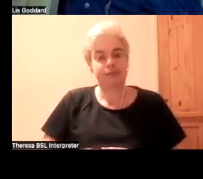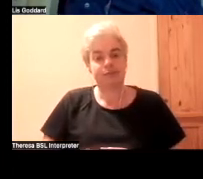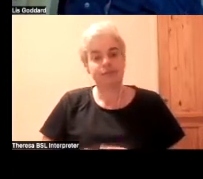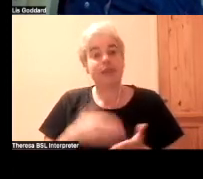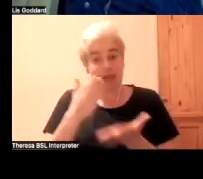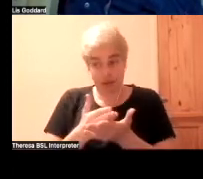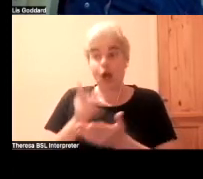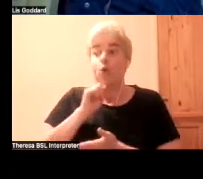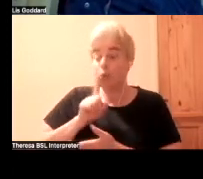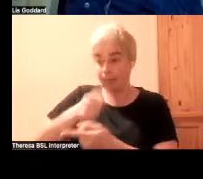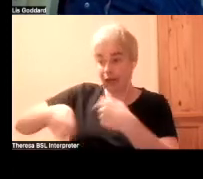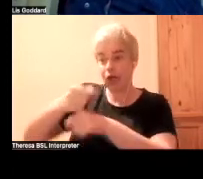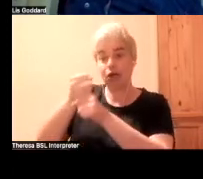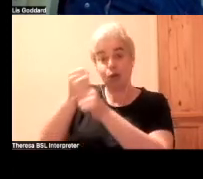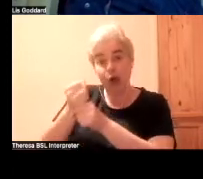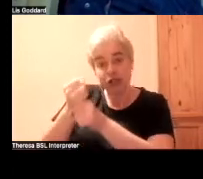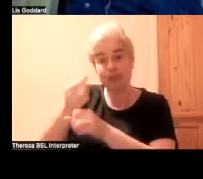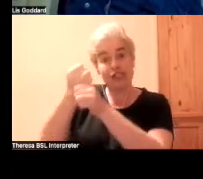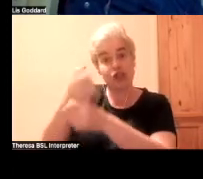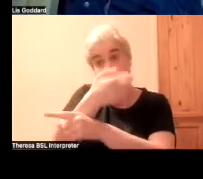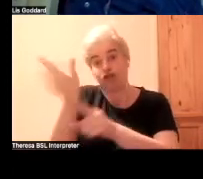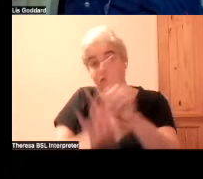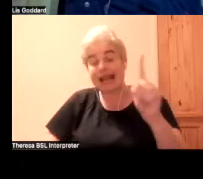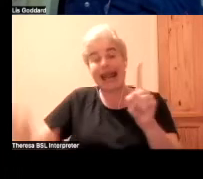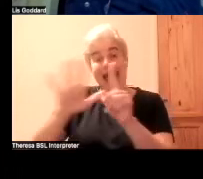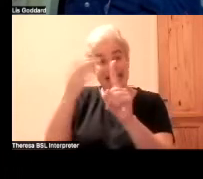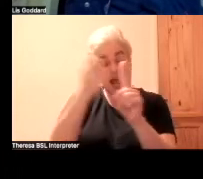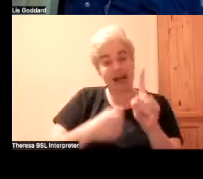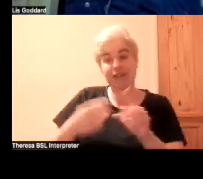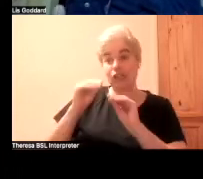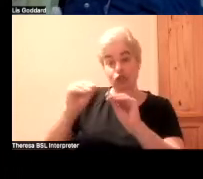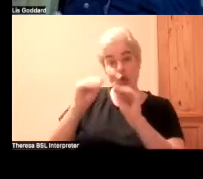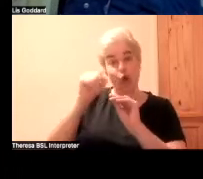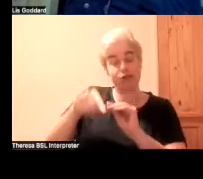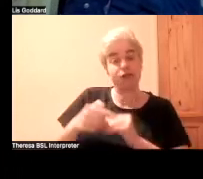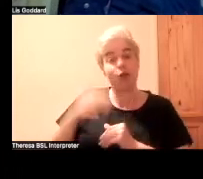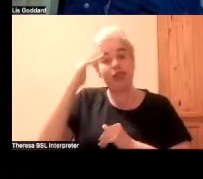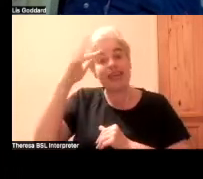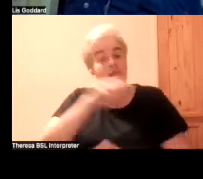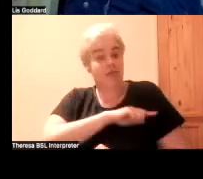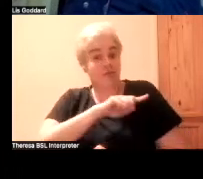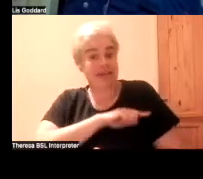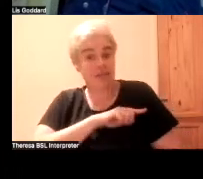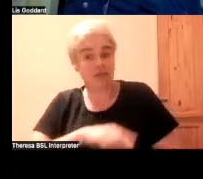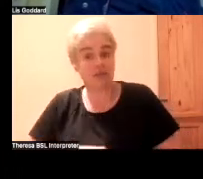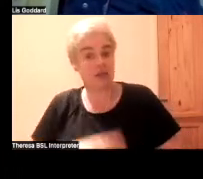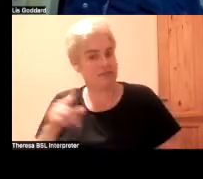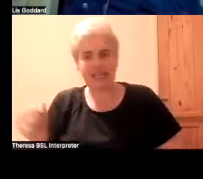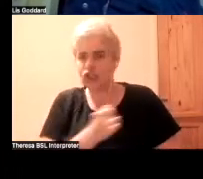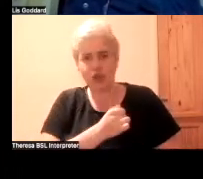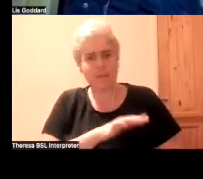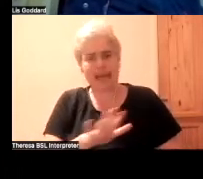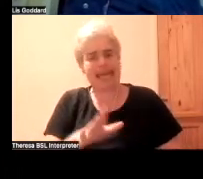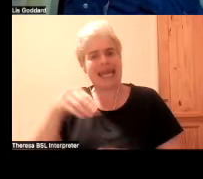are women worshipping churches across our land where it is taught that, for theological reasons, they should not